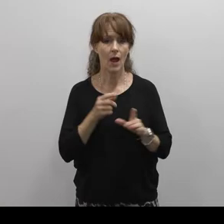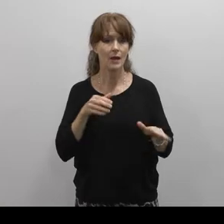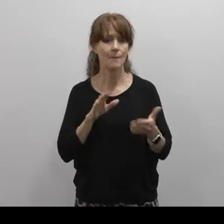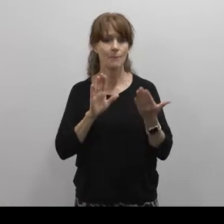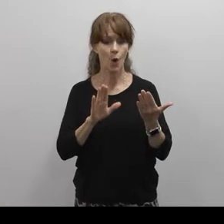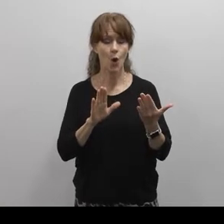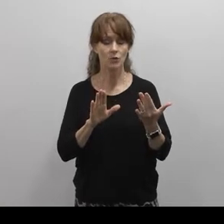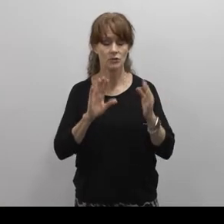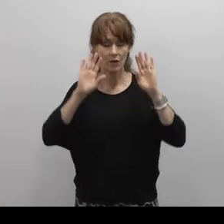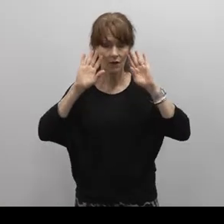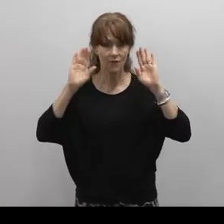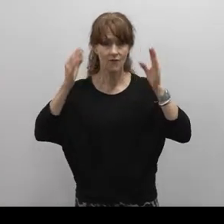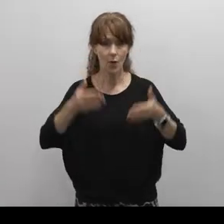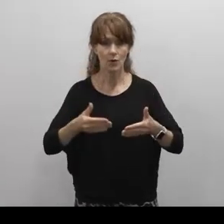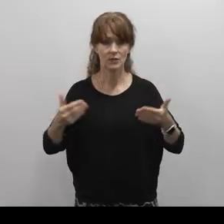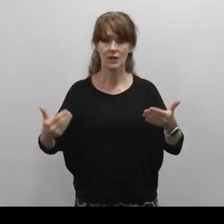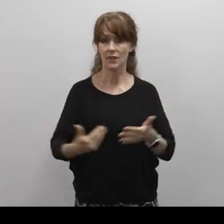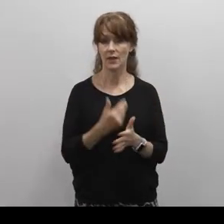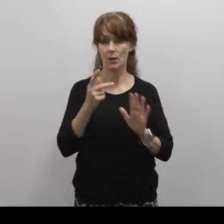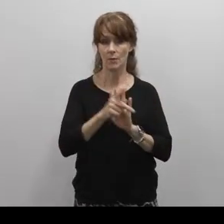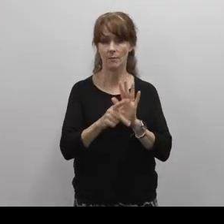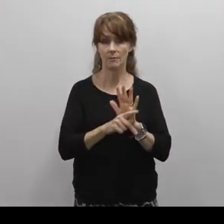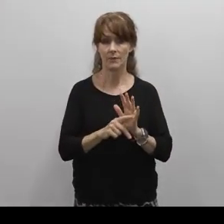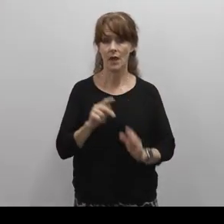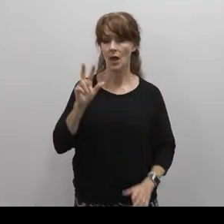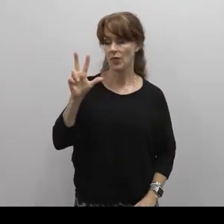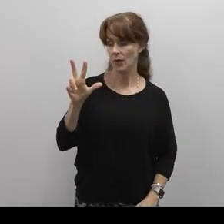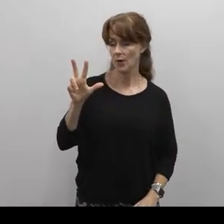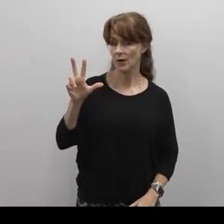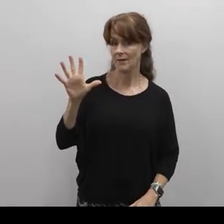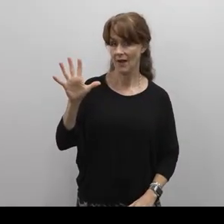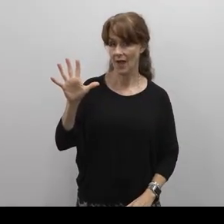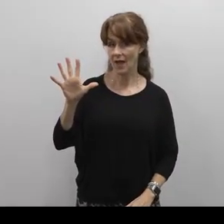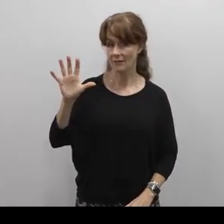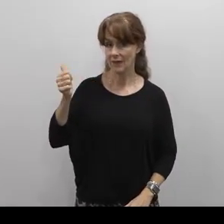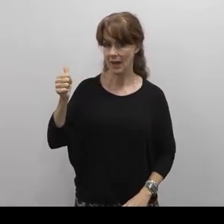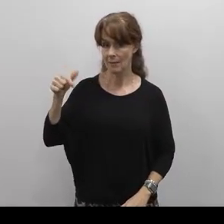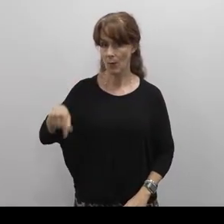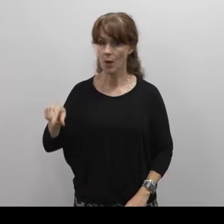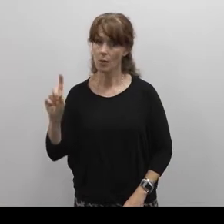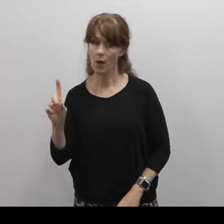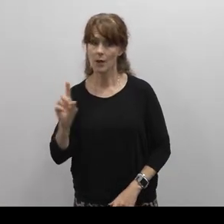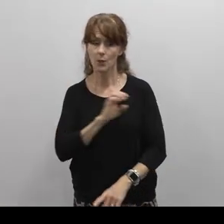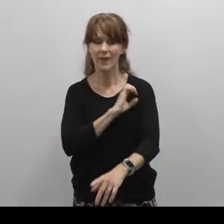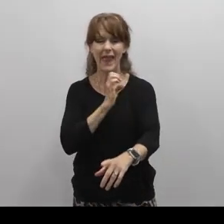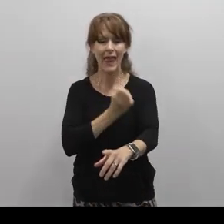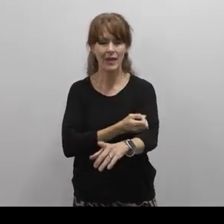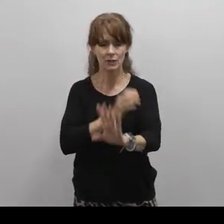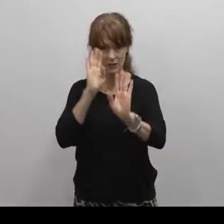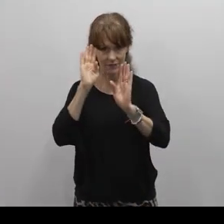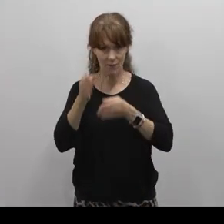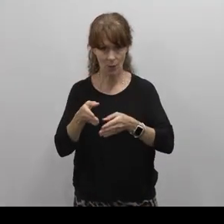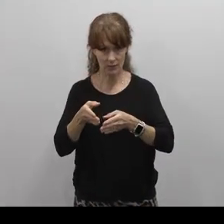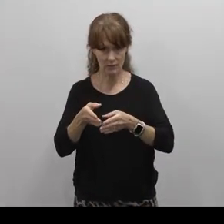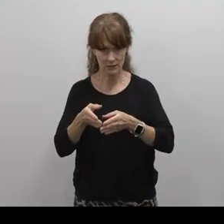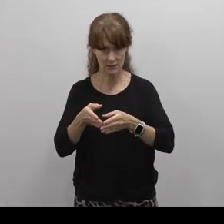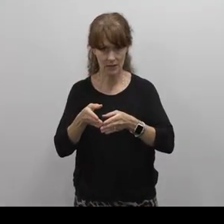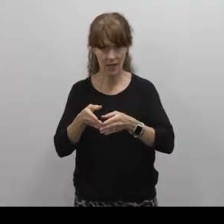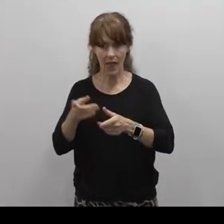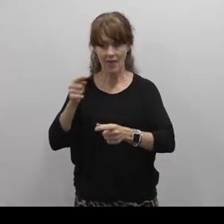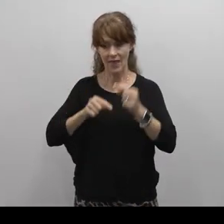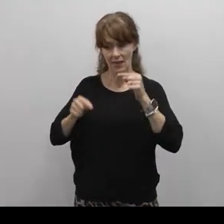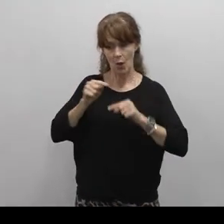to just focus in on this new policy 3510.1 with an energy focus in mind. And then we'd go back and